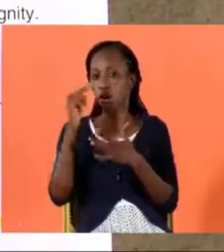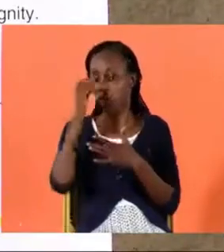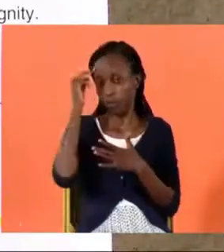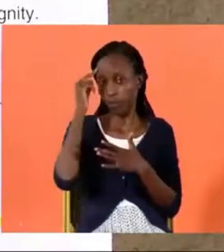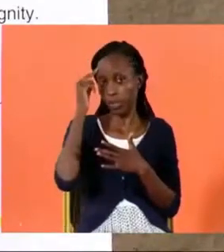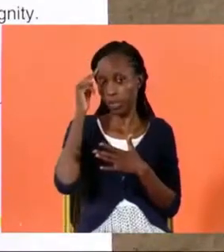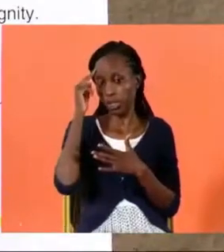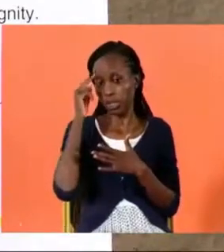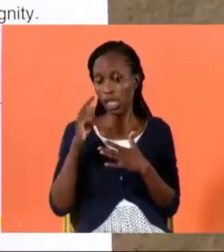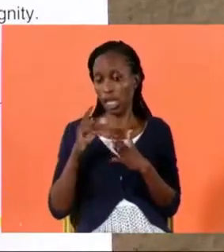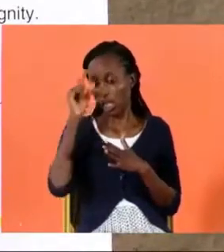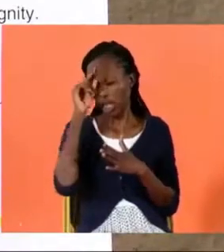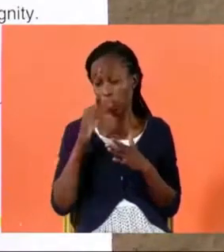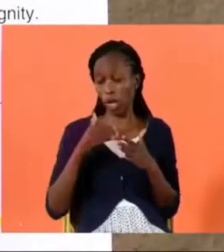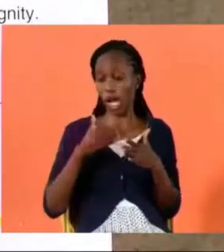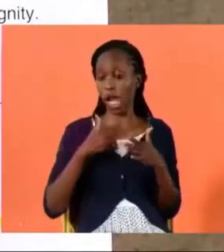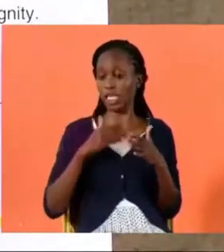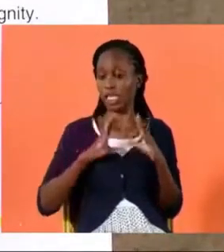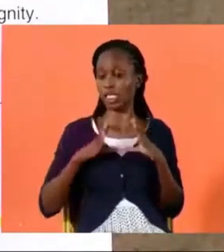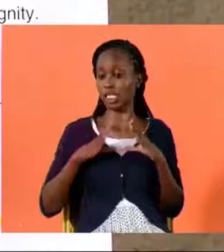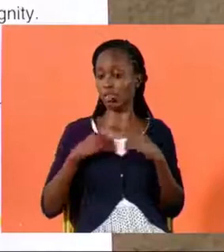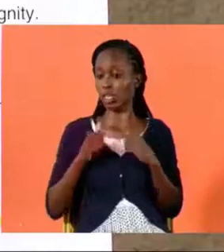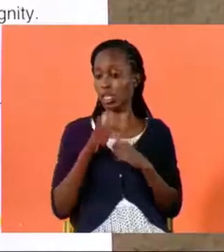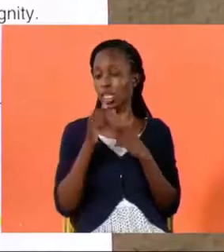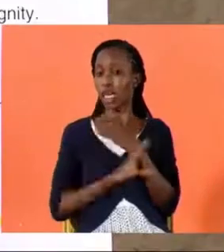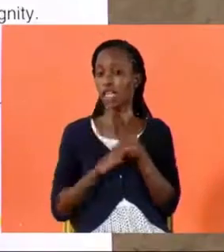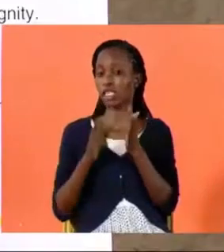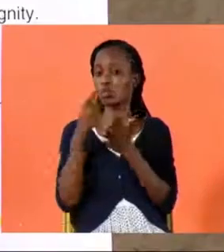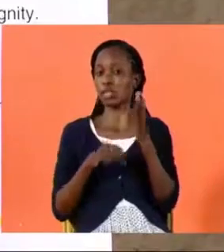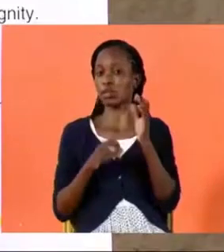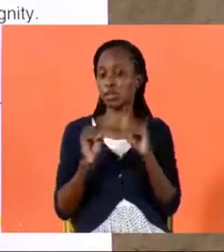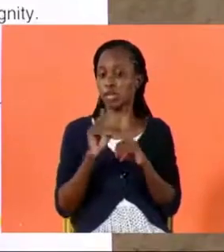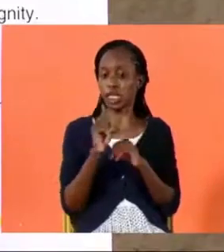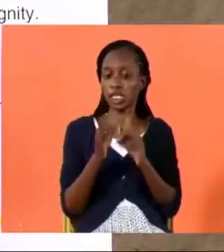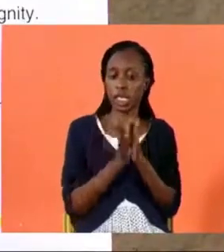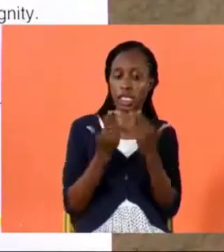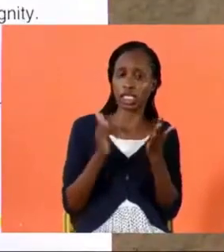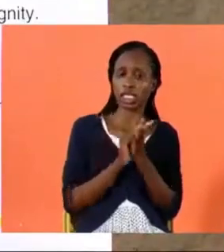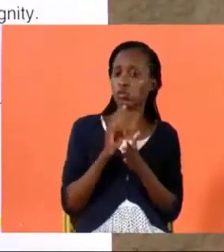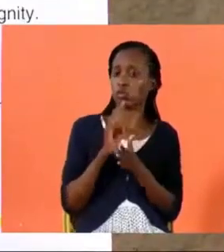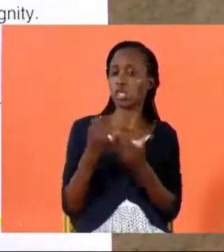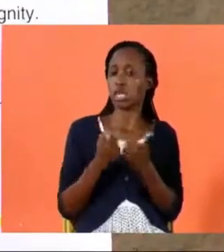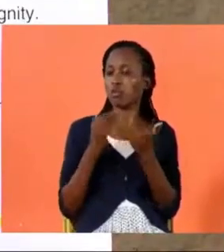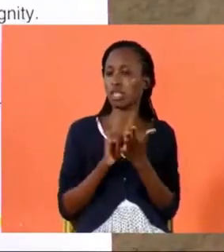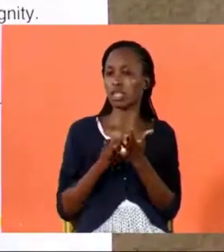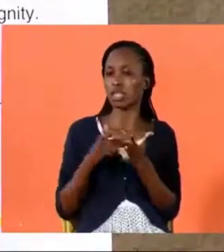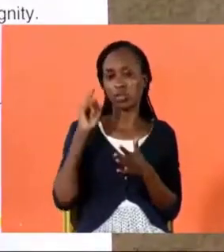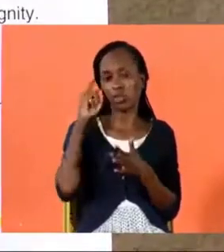non-double taxation agreement, right? Those kinds of stories that you see happening that sometimes seem just like